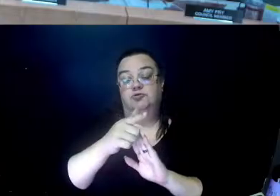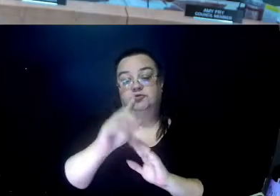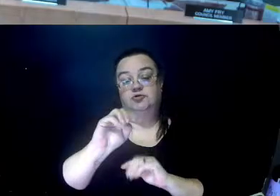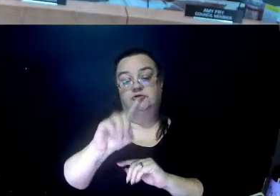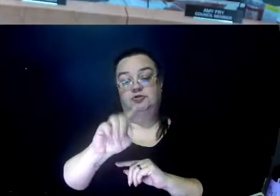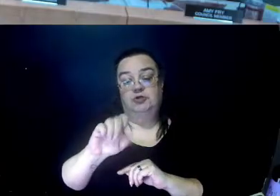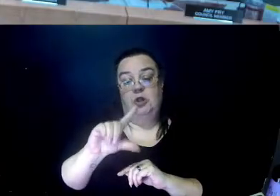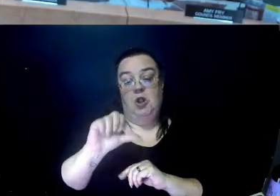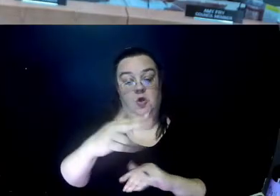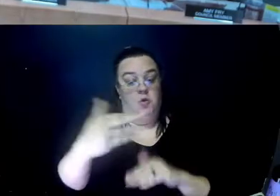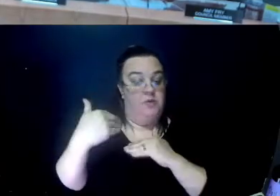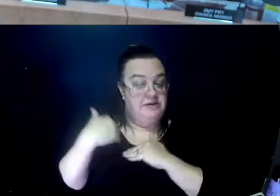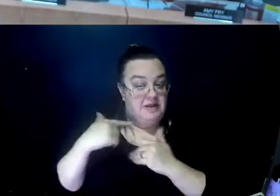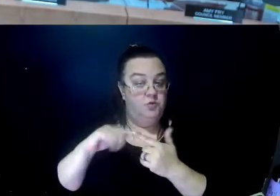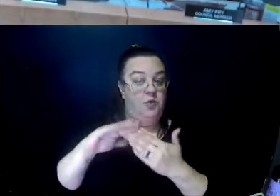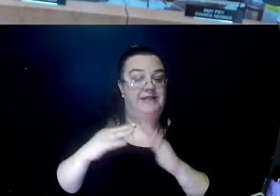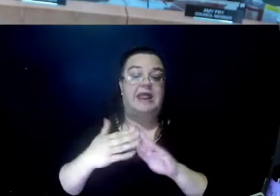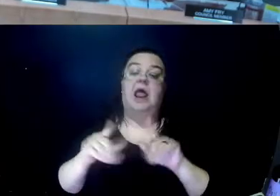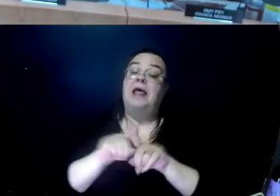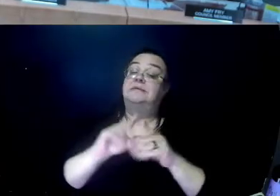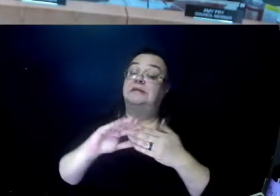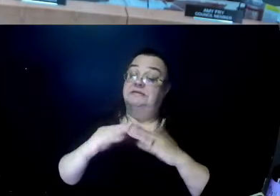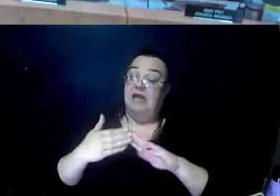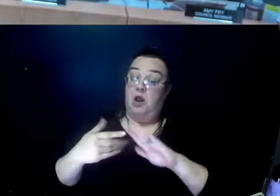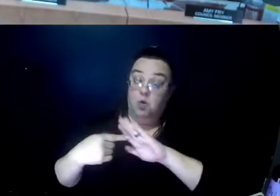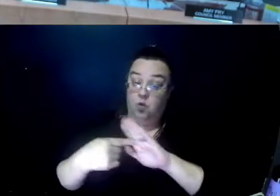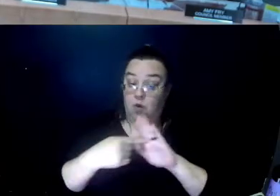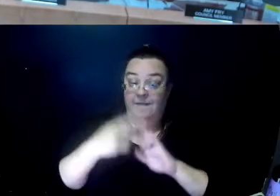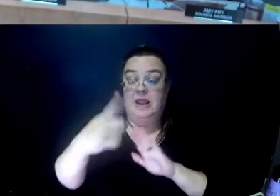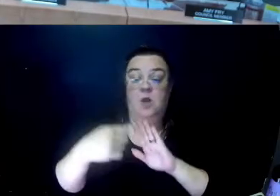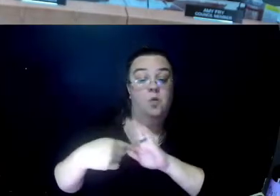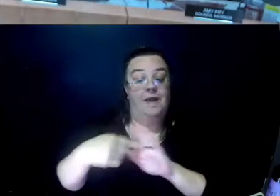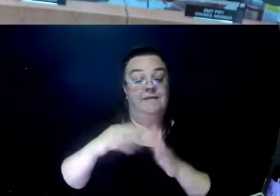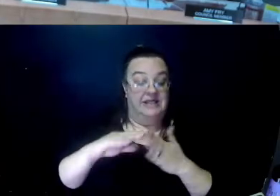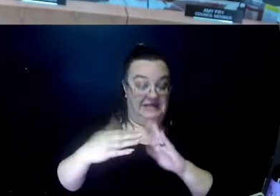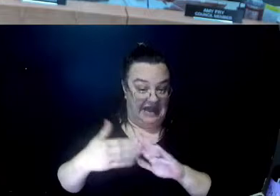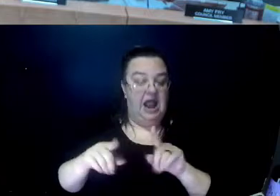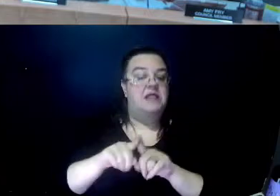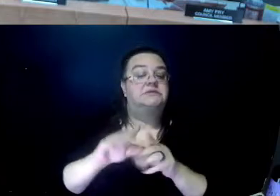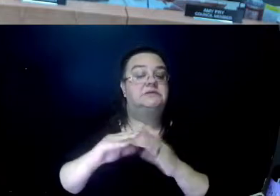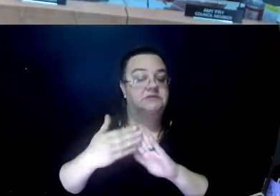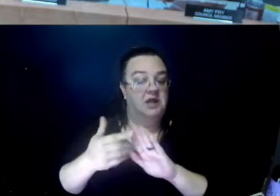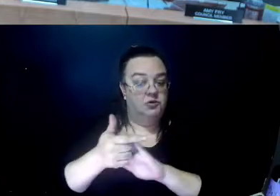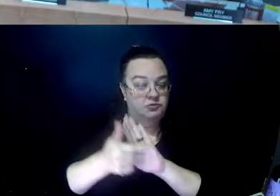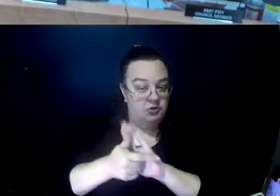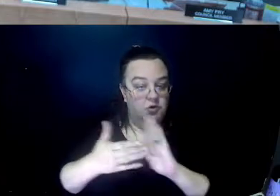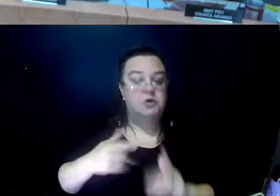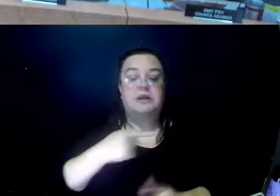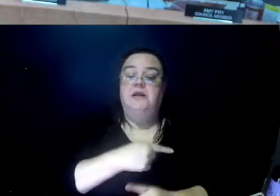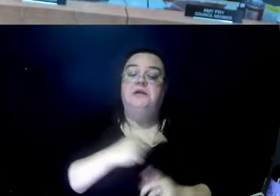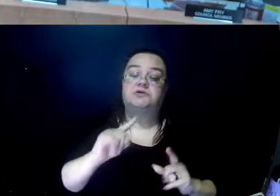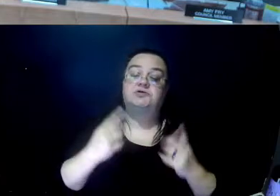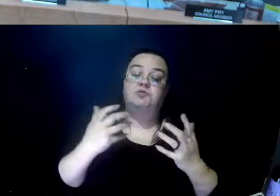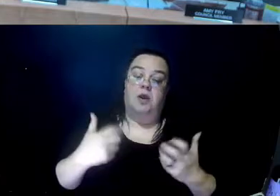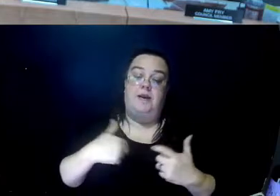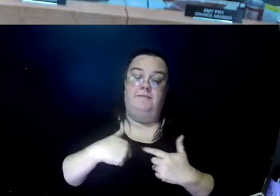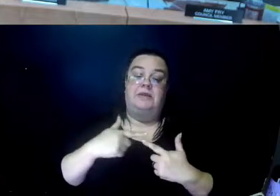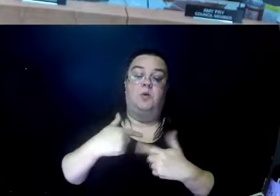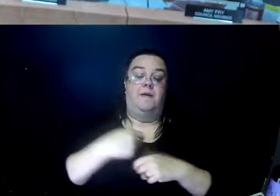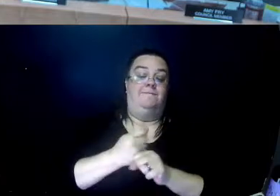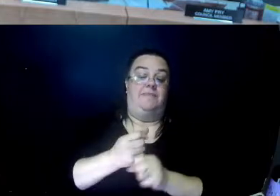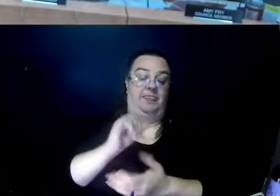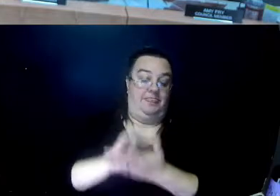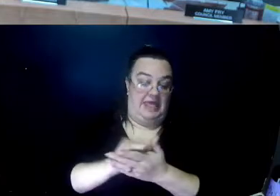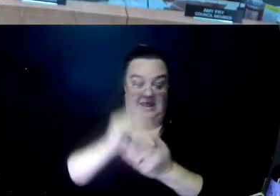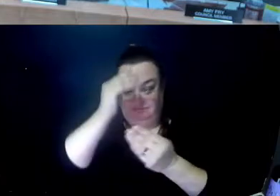the town as the town representative. He represents the town as the town Yeah. attorney. So I just wanted me to make that